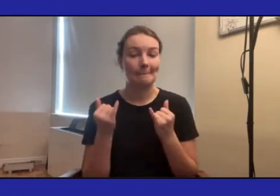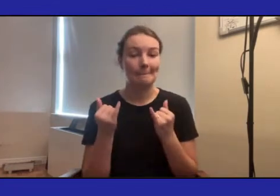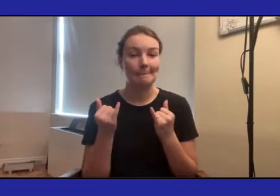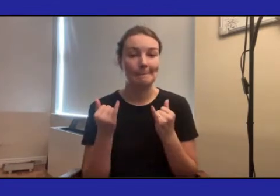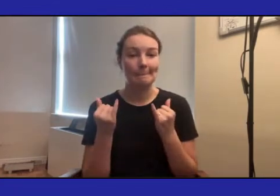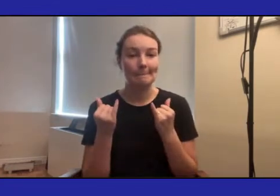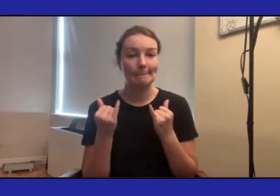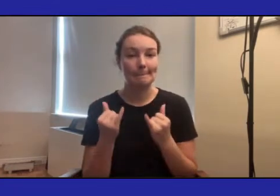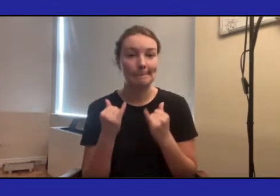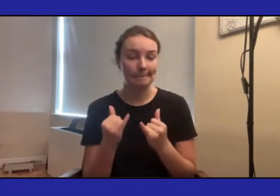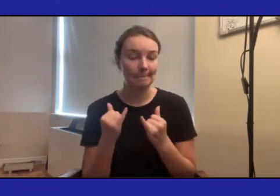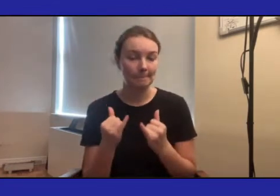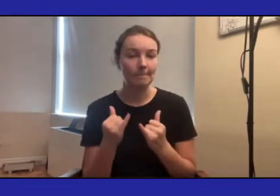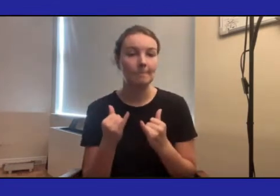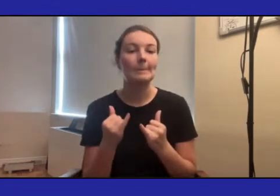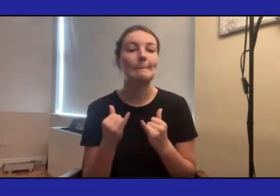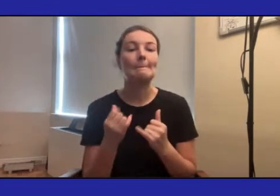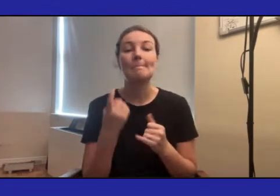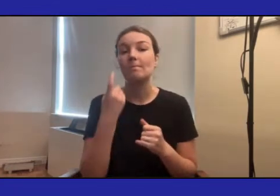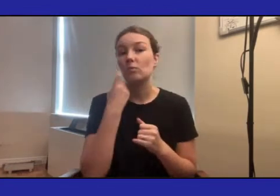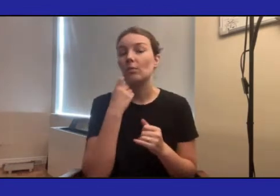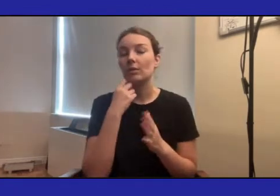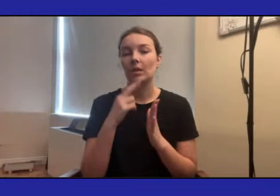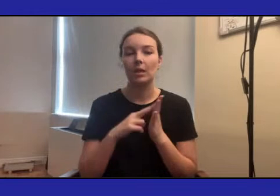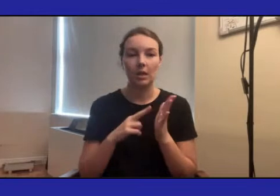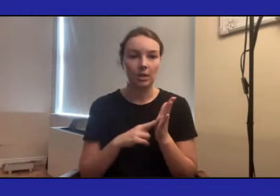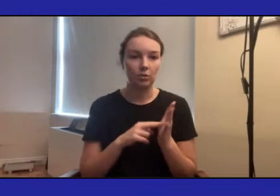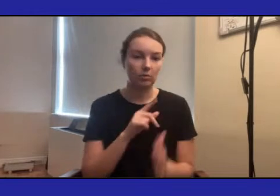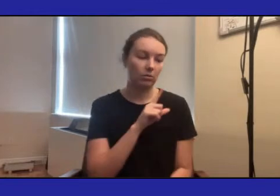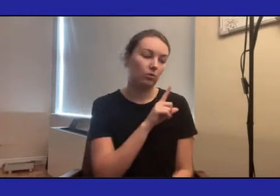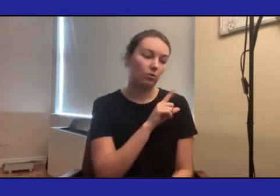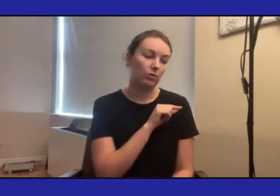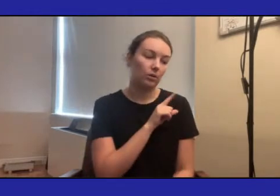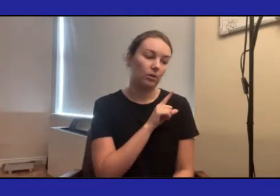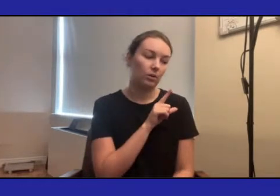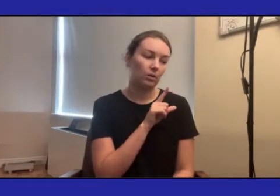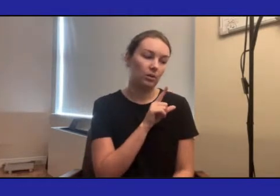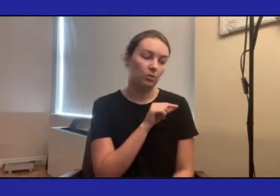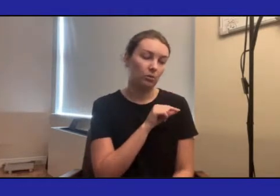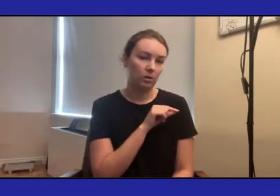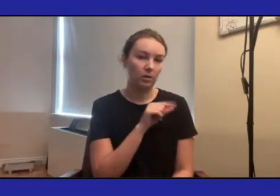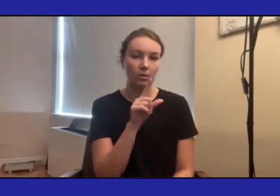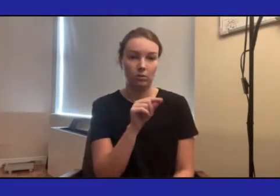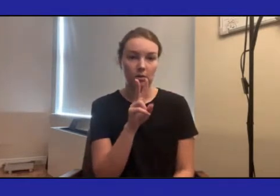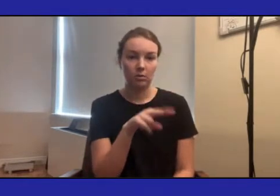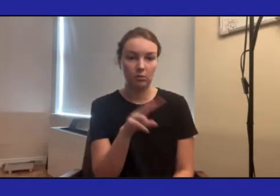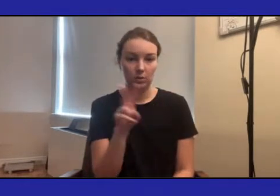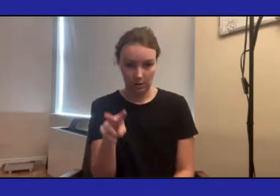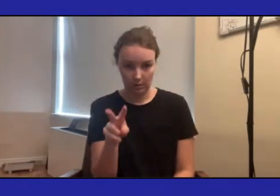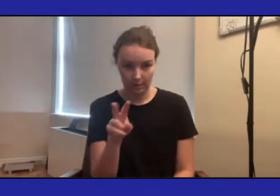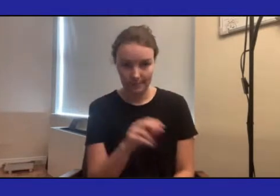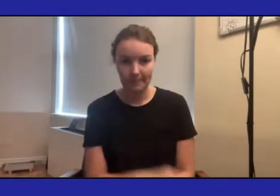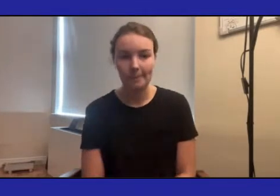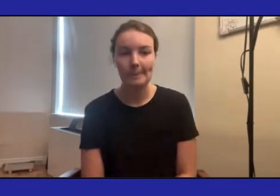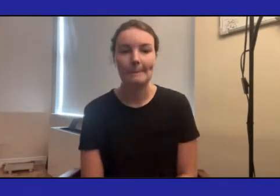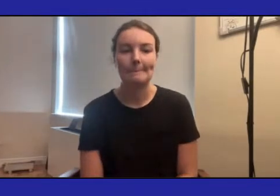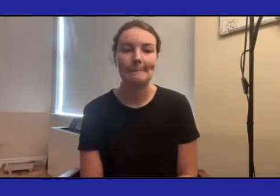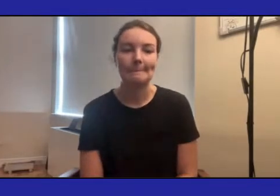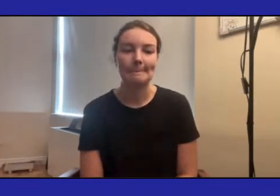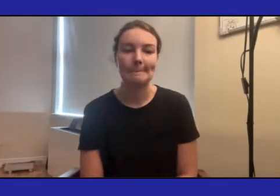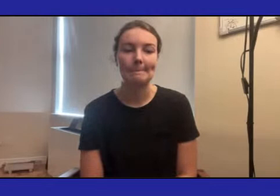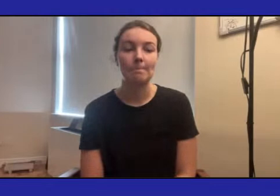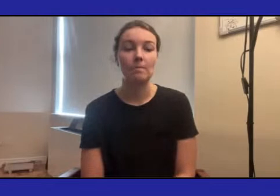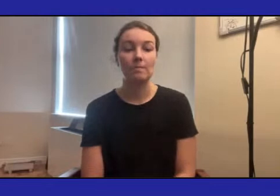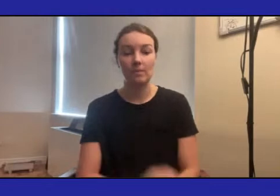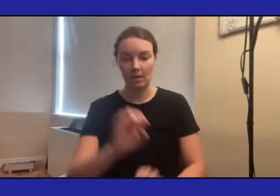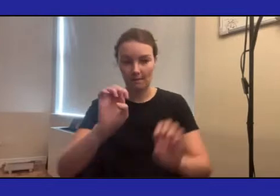recent contract from 2020 to 2022. And they also served as a previous JOX General Contractor from 2018 to 2020. Evaluations for both